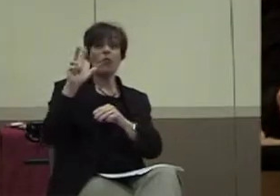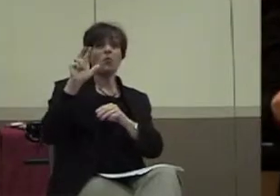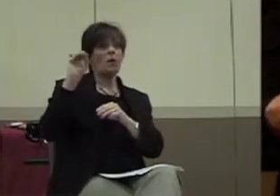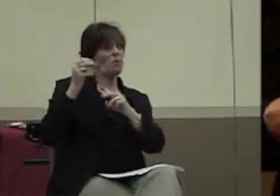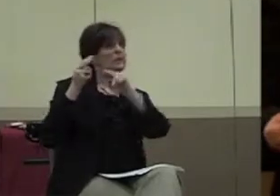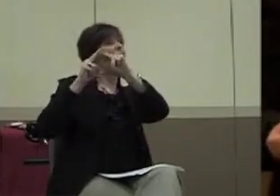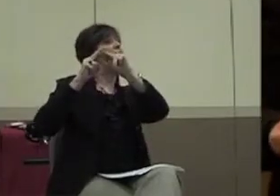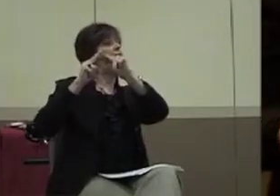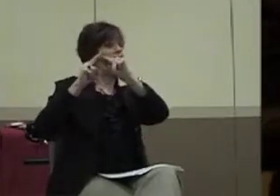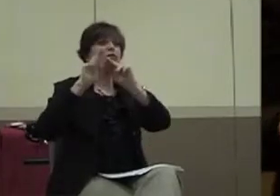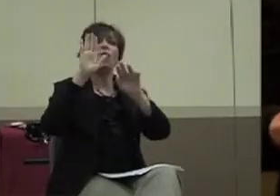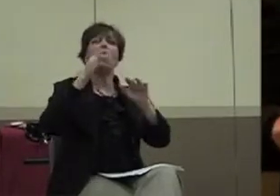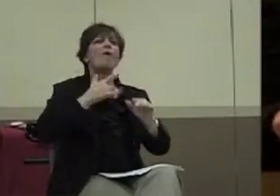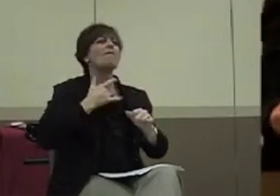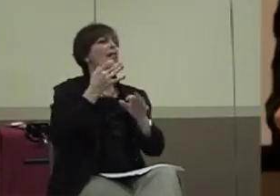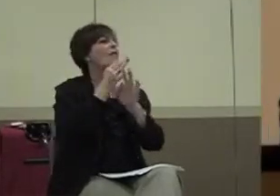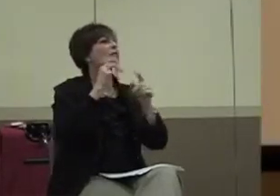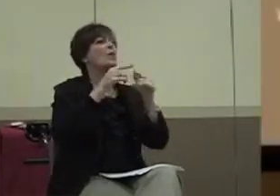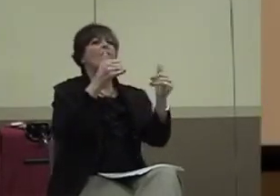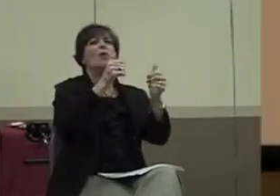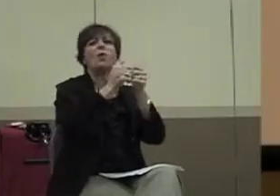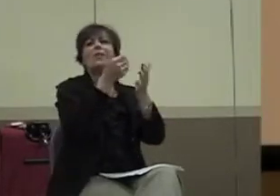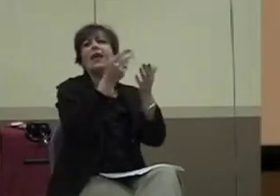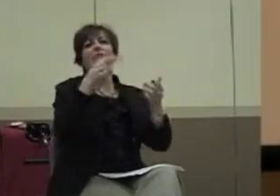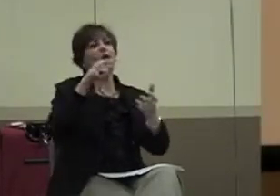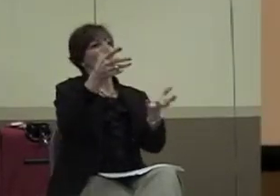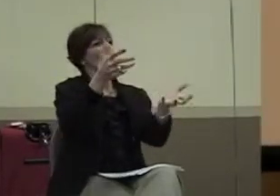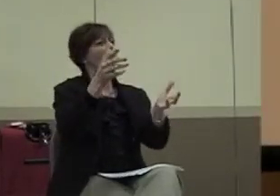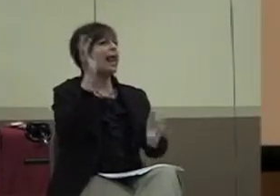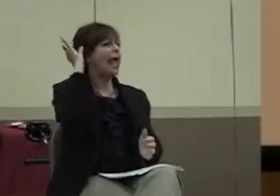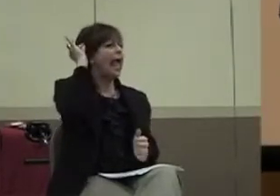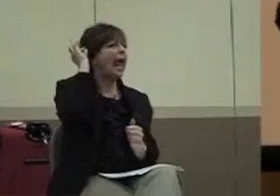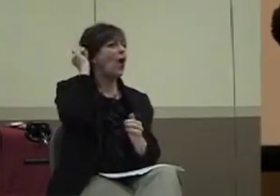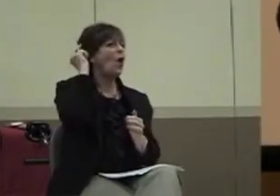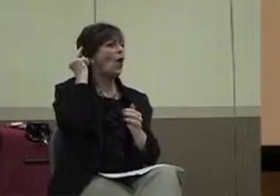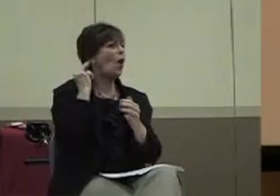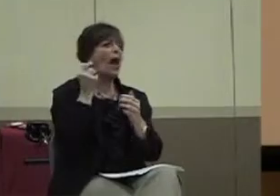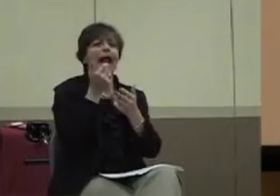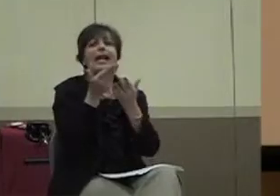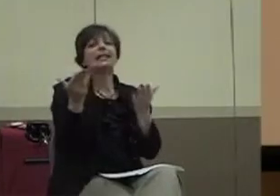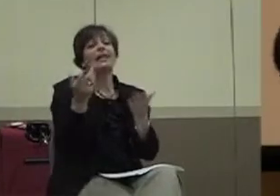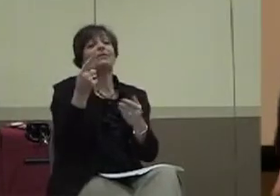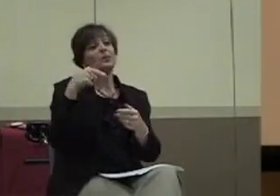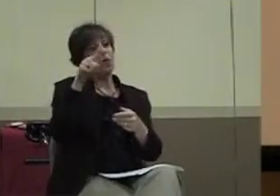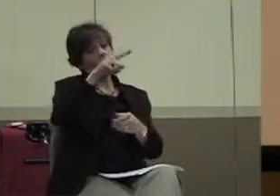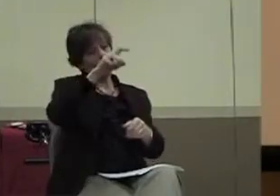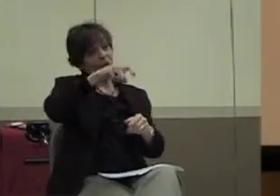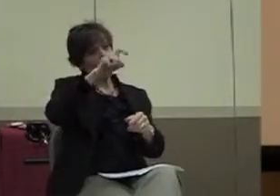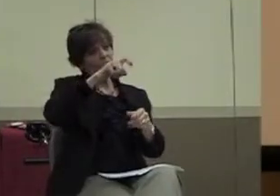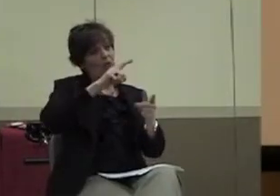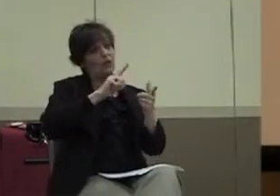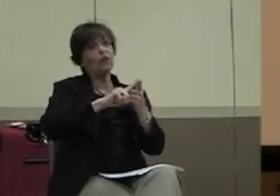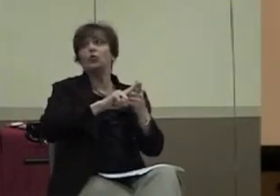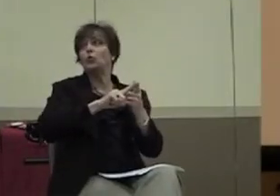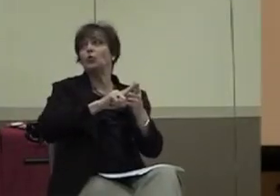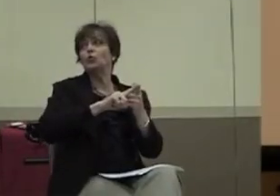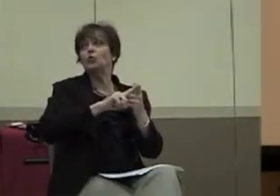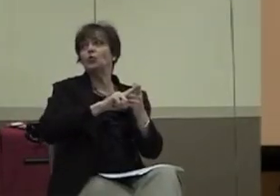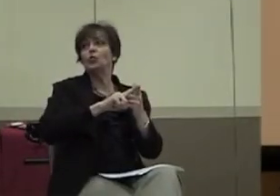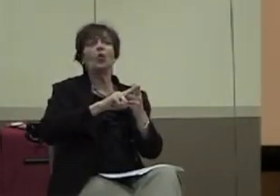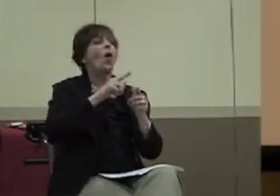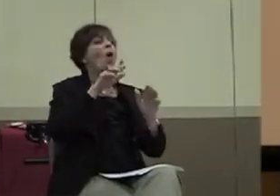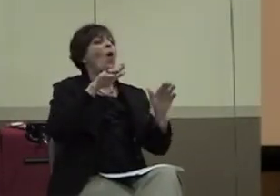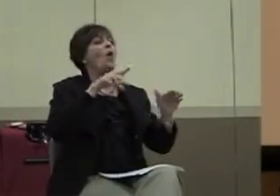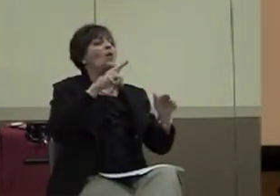So feel free to fiddle with anything that you want to fiddle with, hair, things like that. If you need to rock that invisible